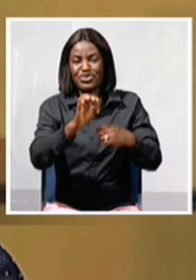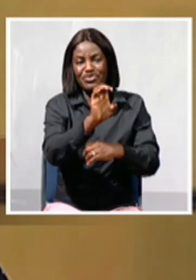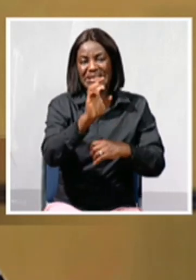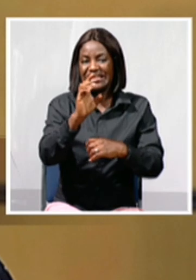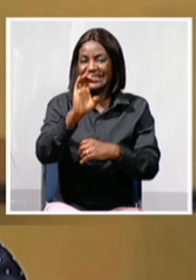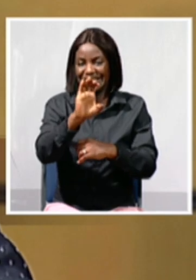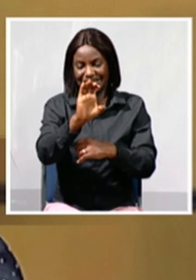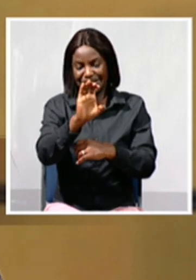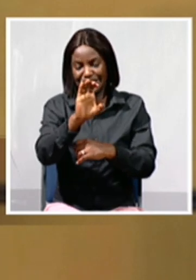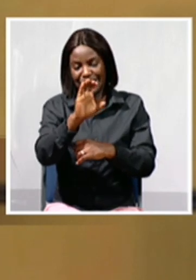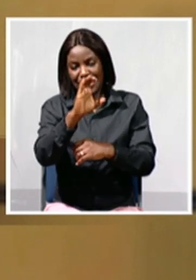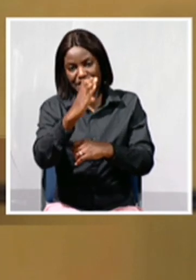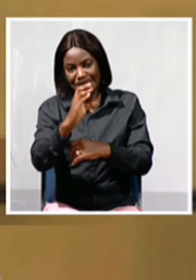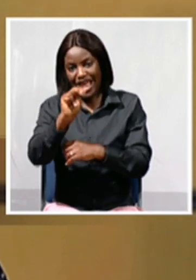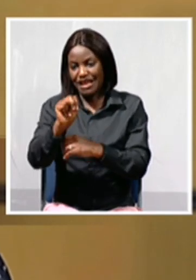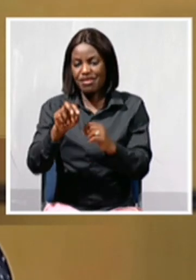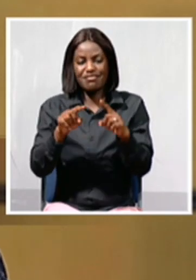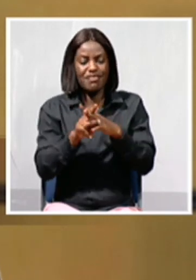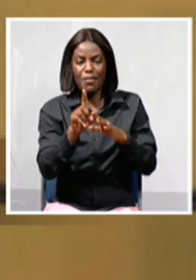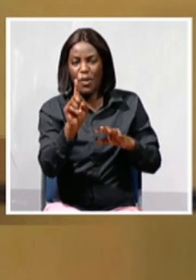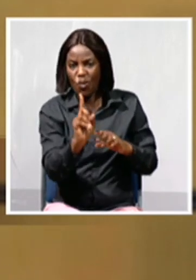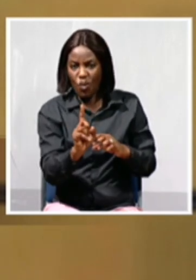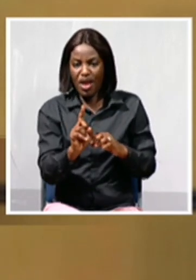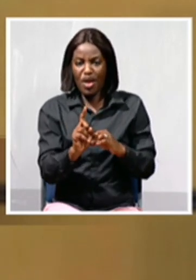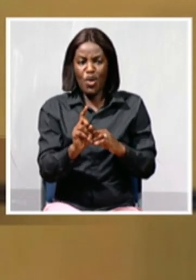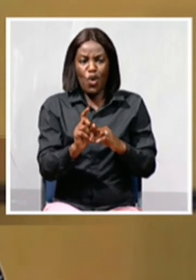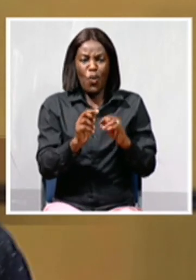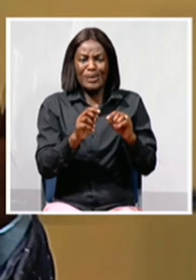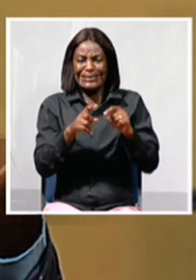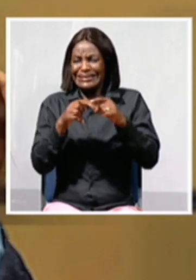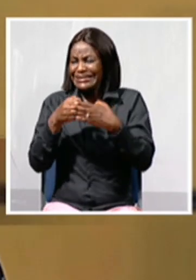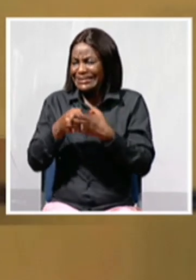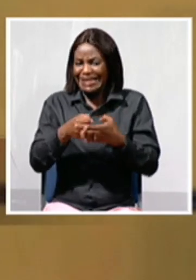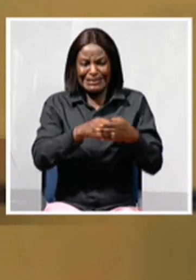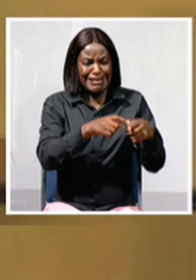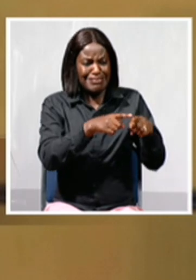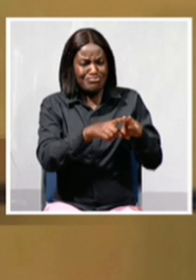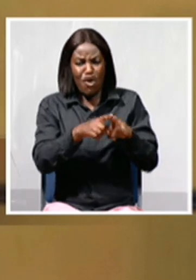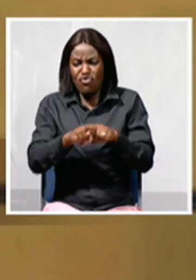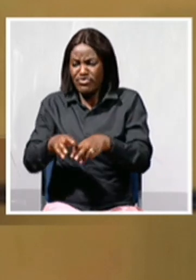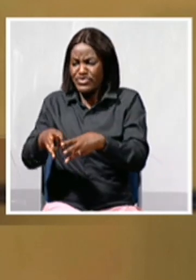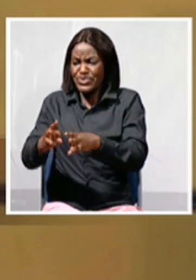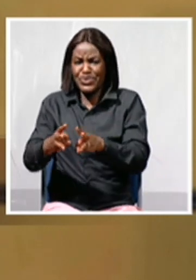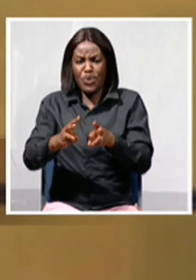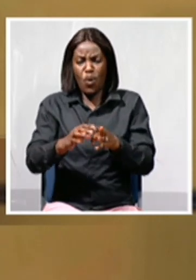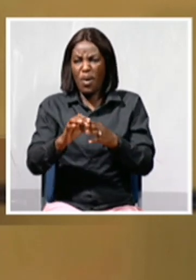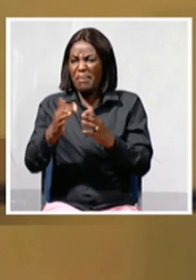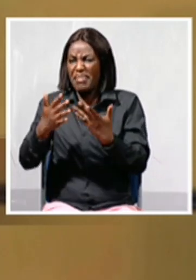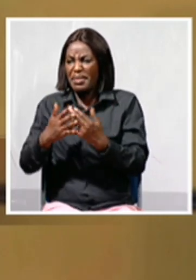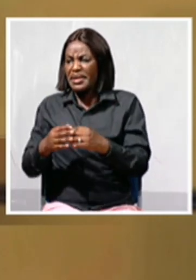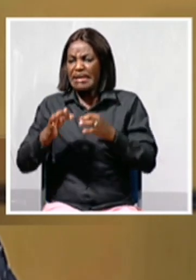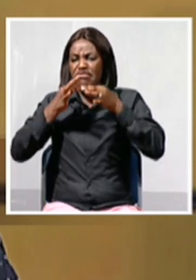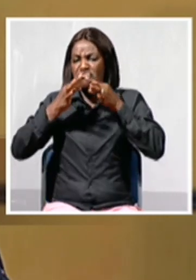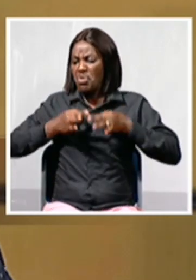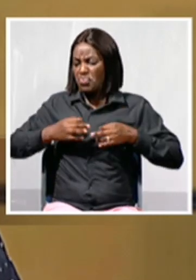So we have tried to be creative in terms of putting out that message, whether it was getting influencers to do it or whether it was organizing